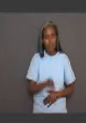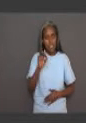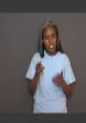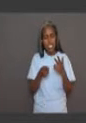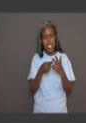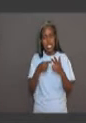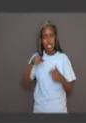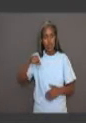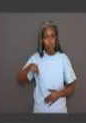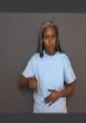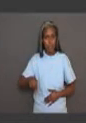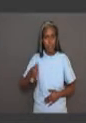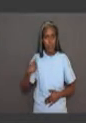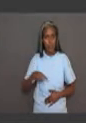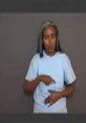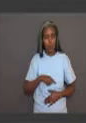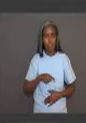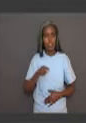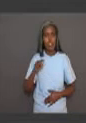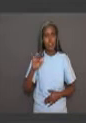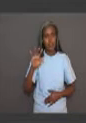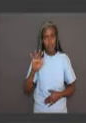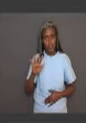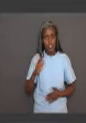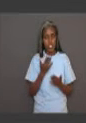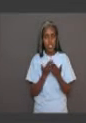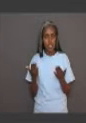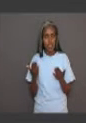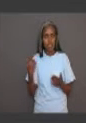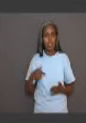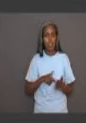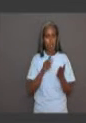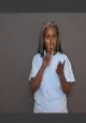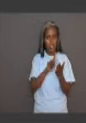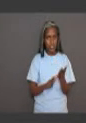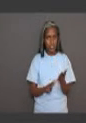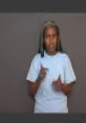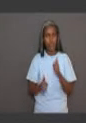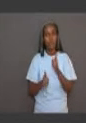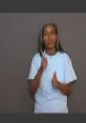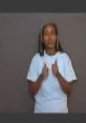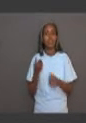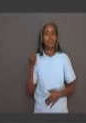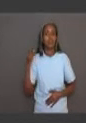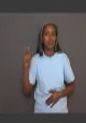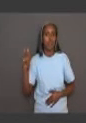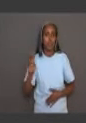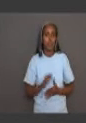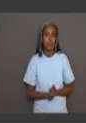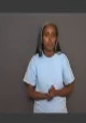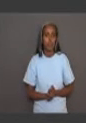third quartile will be the fifth item in our list, which is 12.